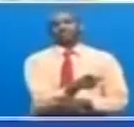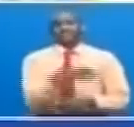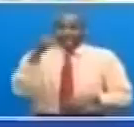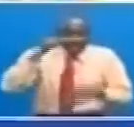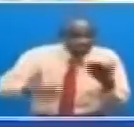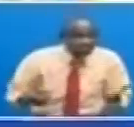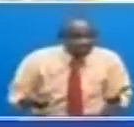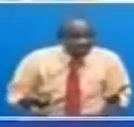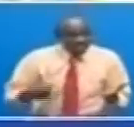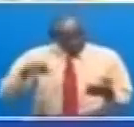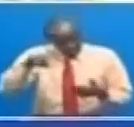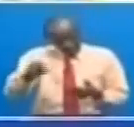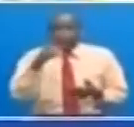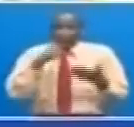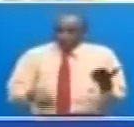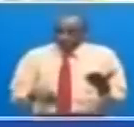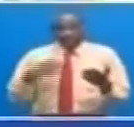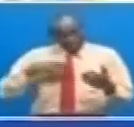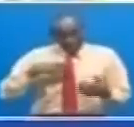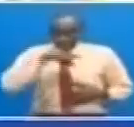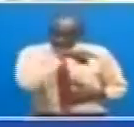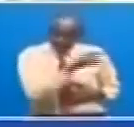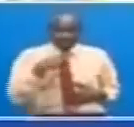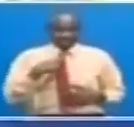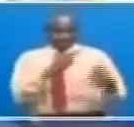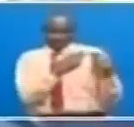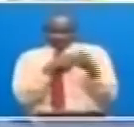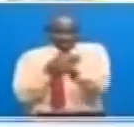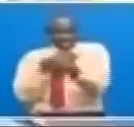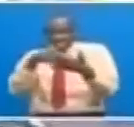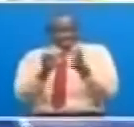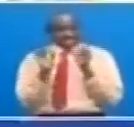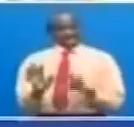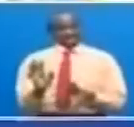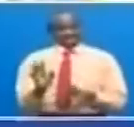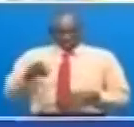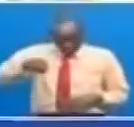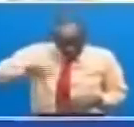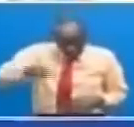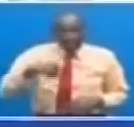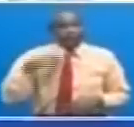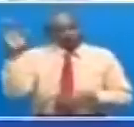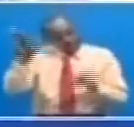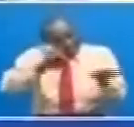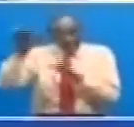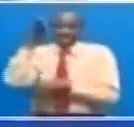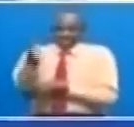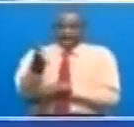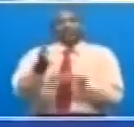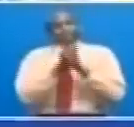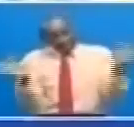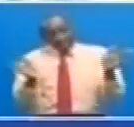thing is the next stage where people who should hold those people into account come in, and that's where the parliament comes in, the public